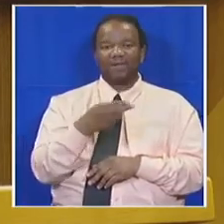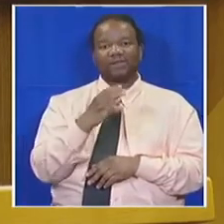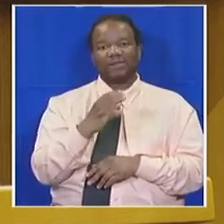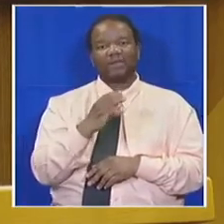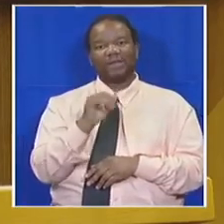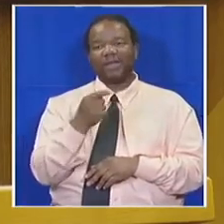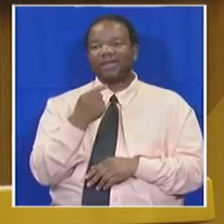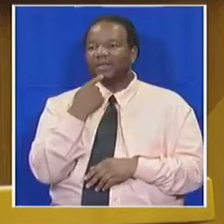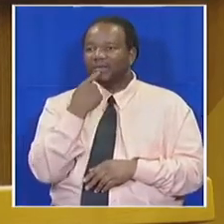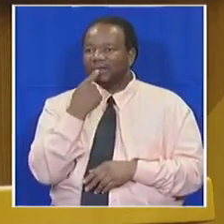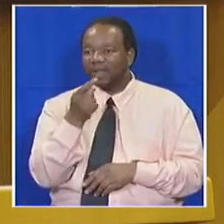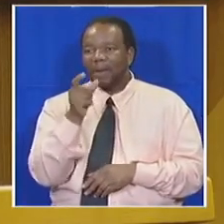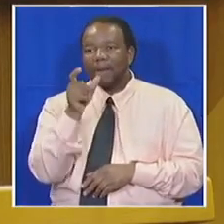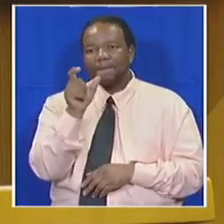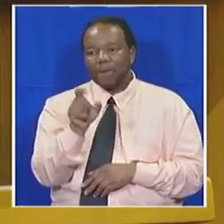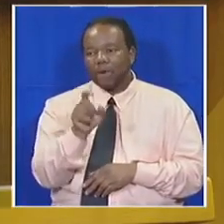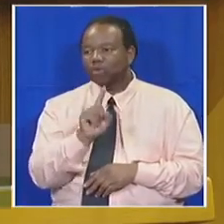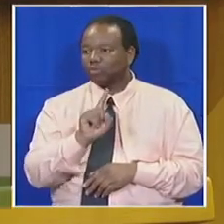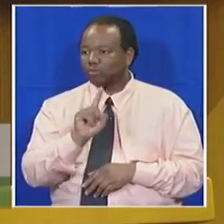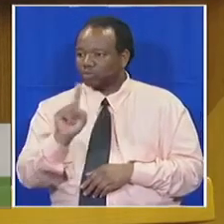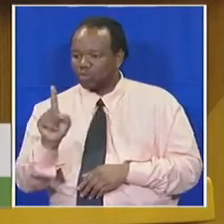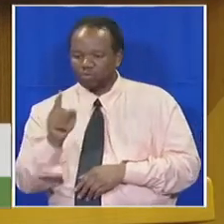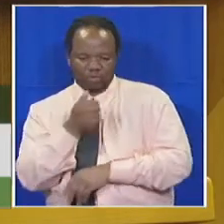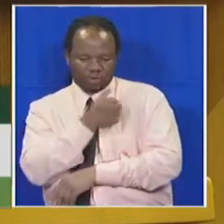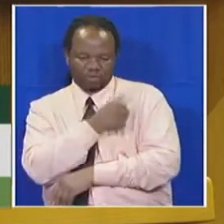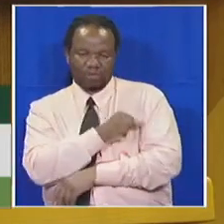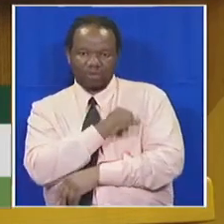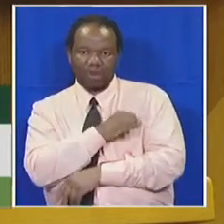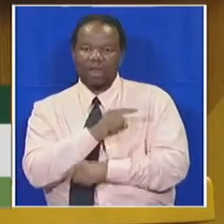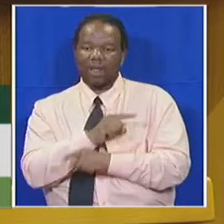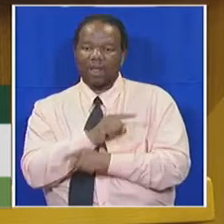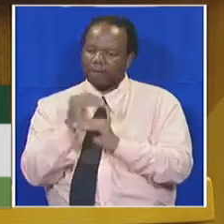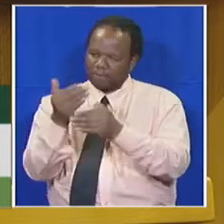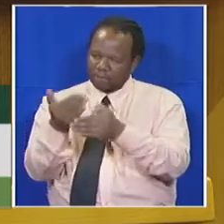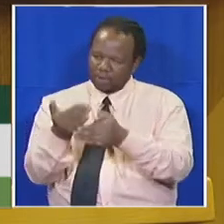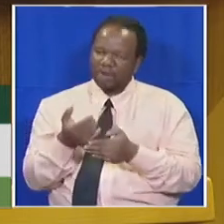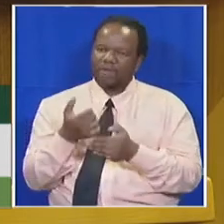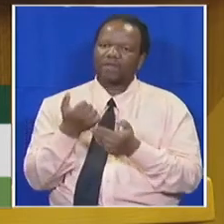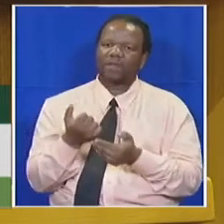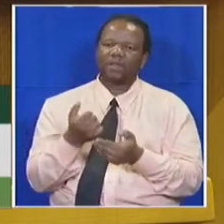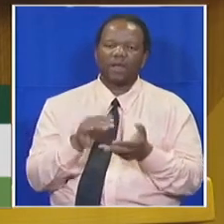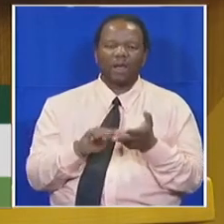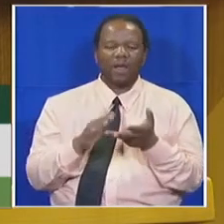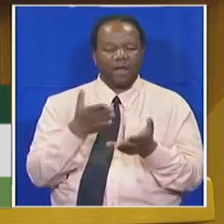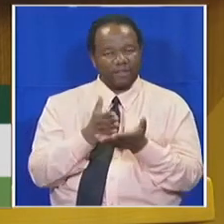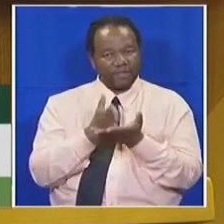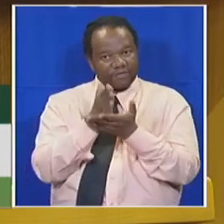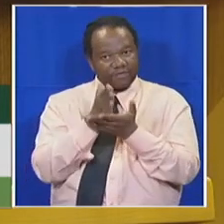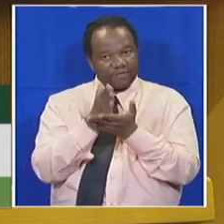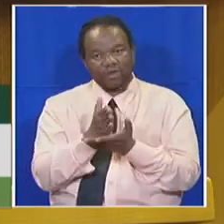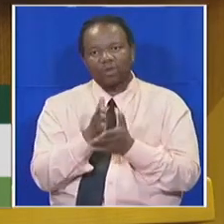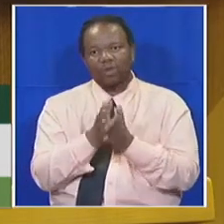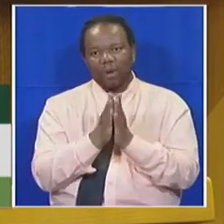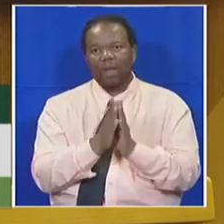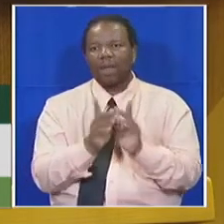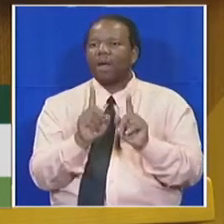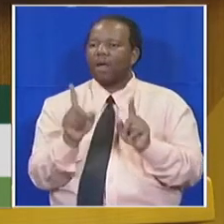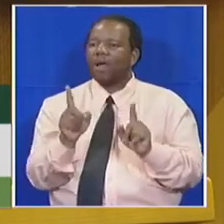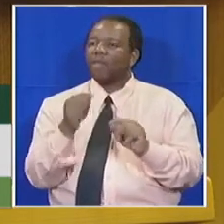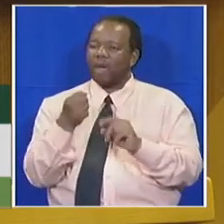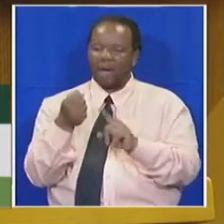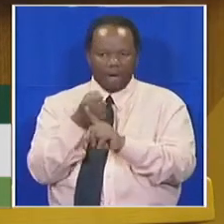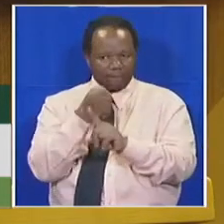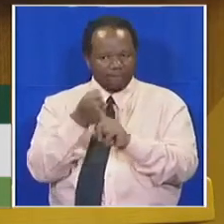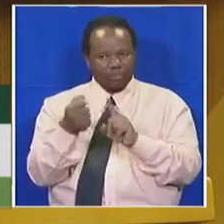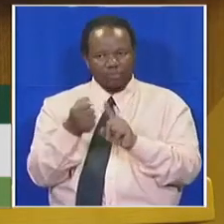admission, protection of patients' property, rights to appeal, the reporting of abuses, and the formation